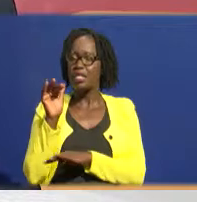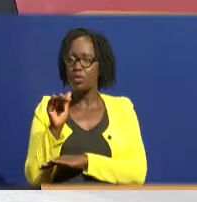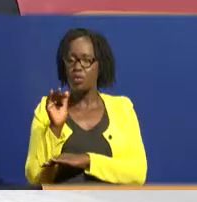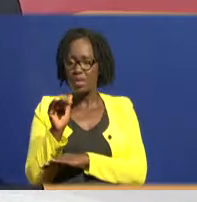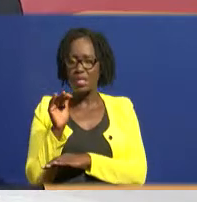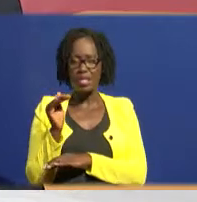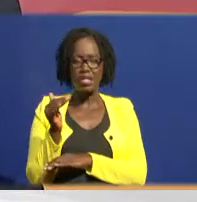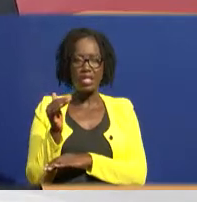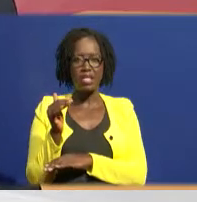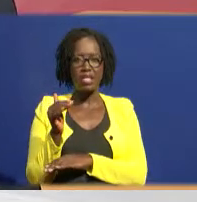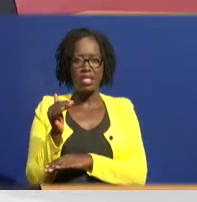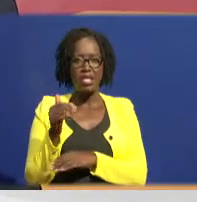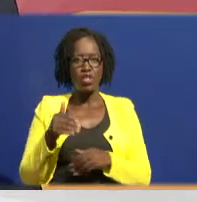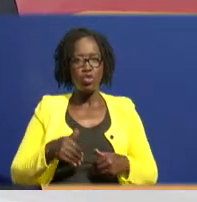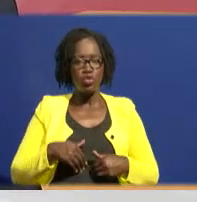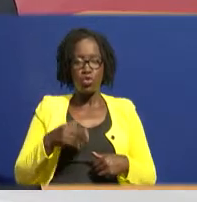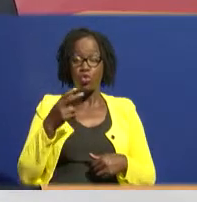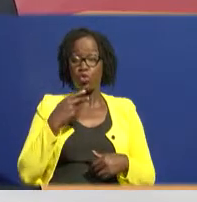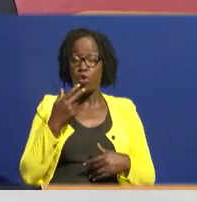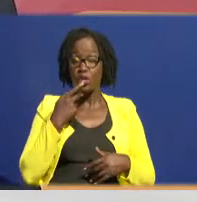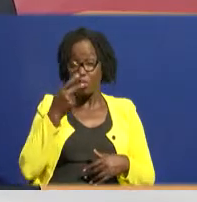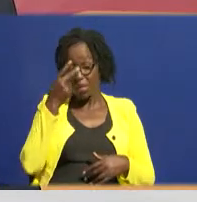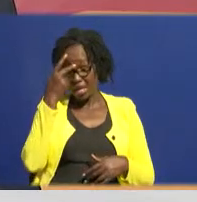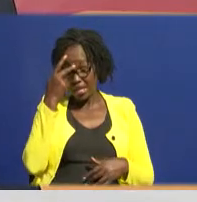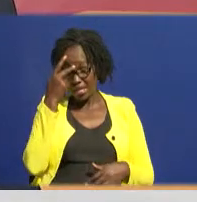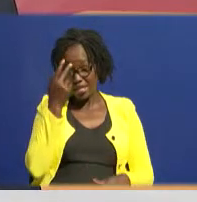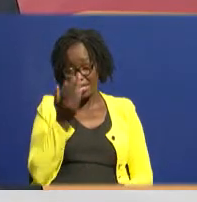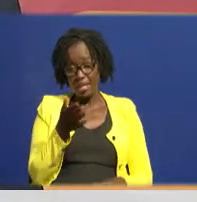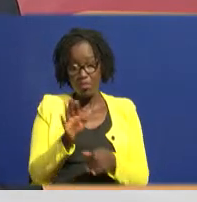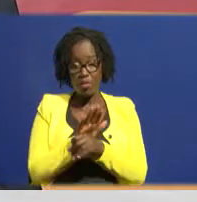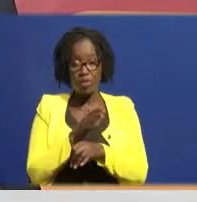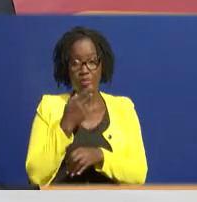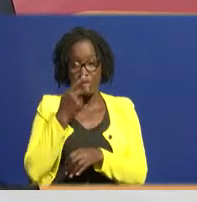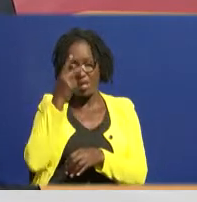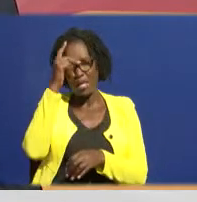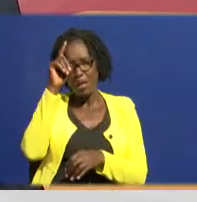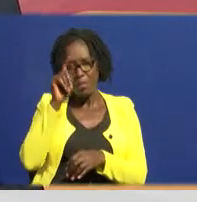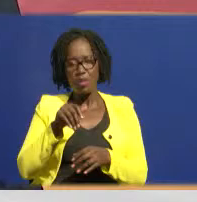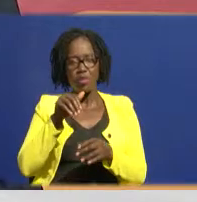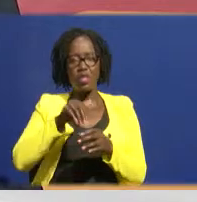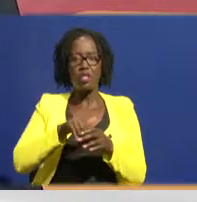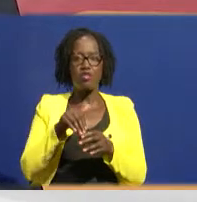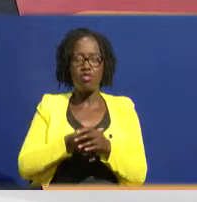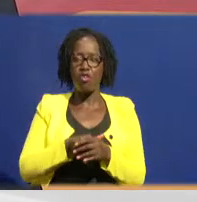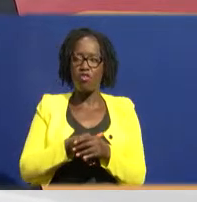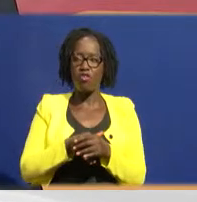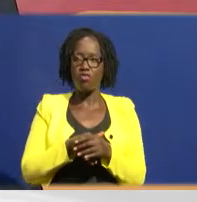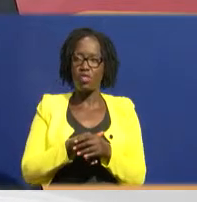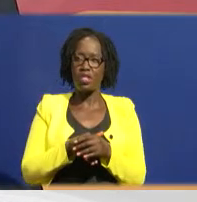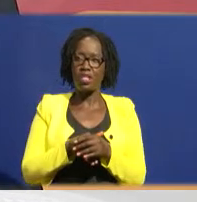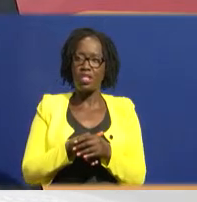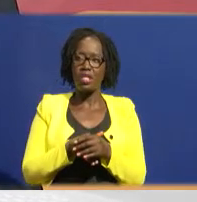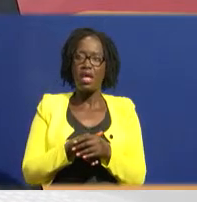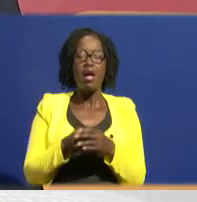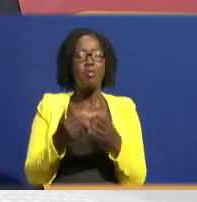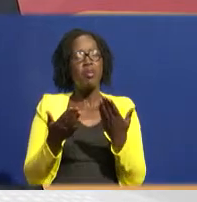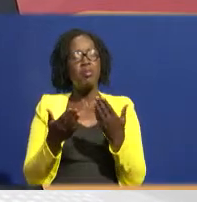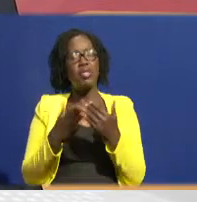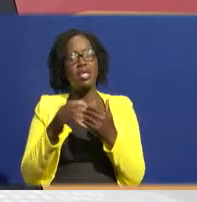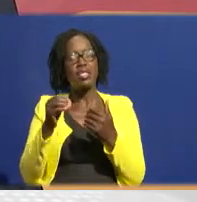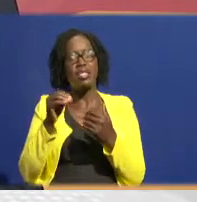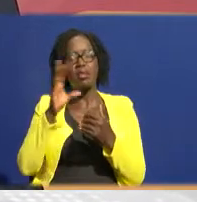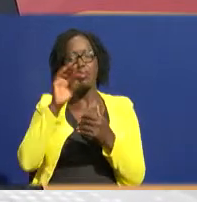whoever is taking care of the youths or the parents, and most of the parents must be involved, like maybe 90%,